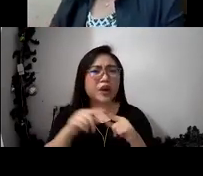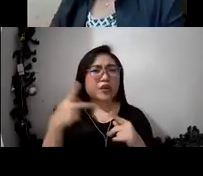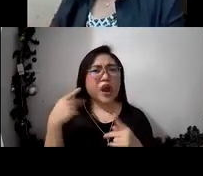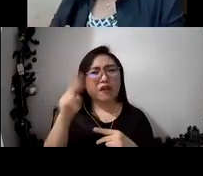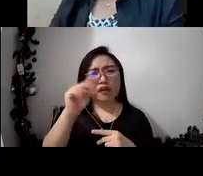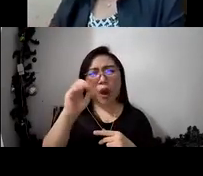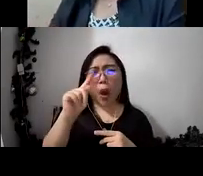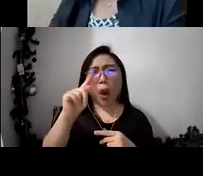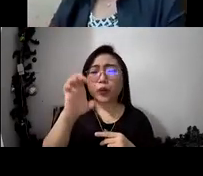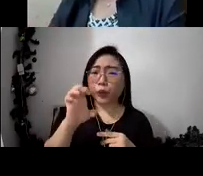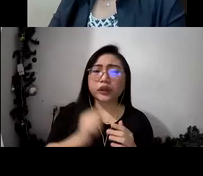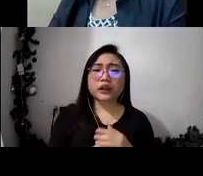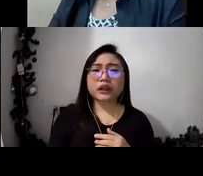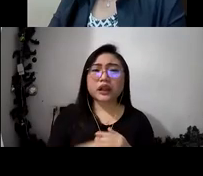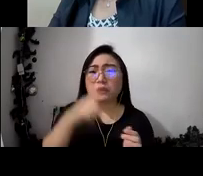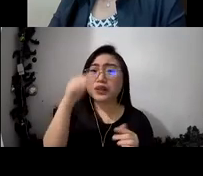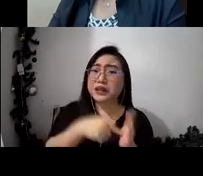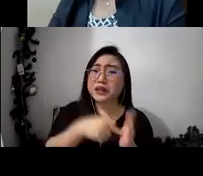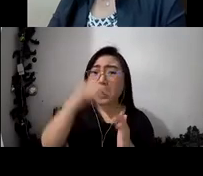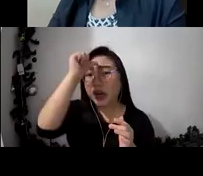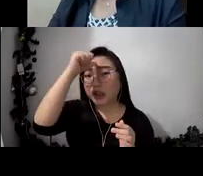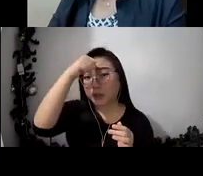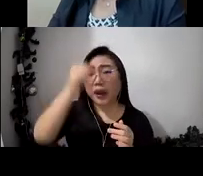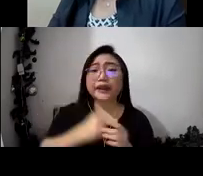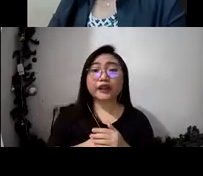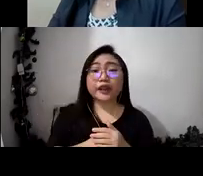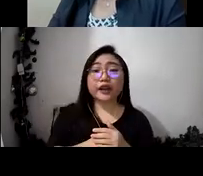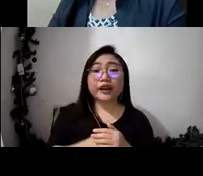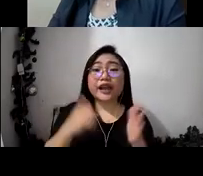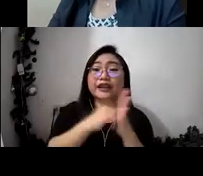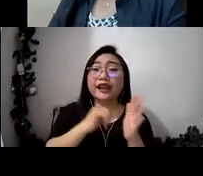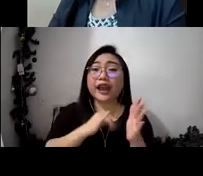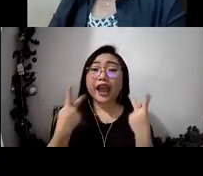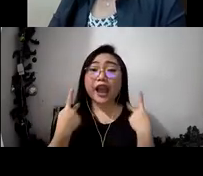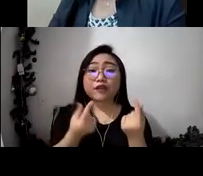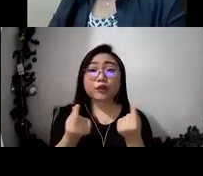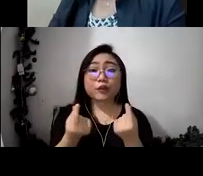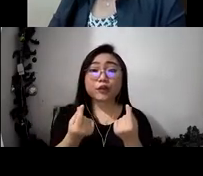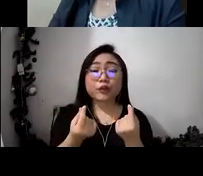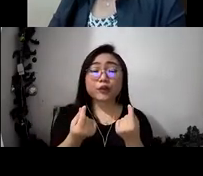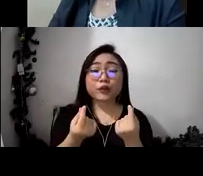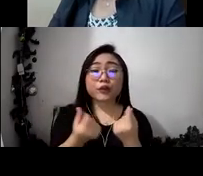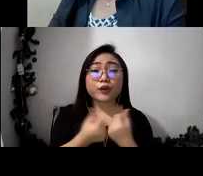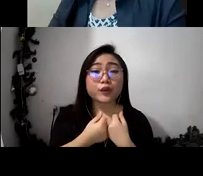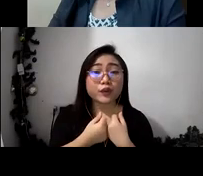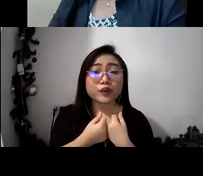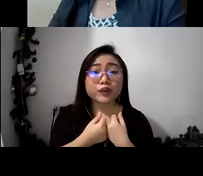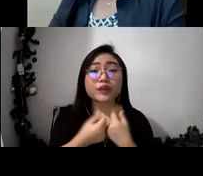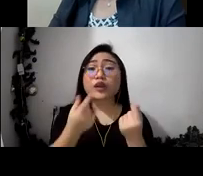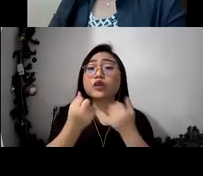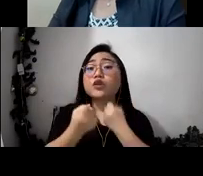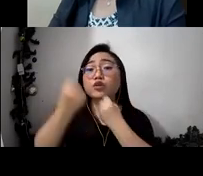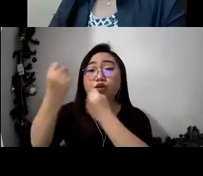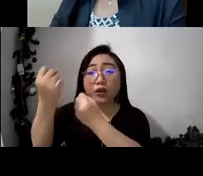Kunyari, this is a reminder that I have to to submit